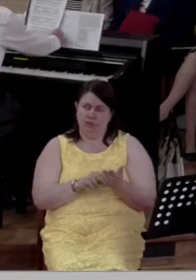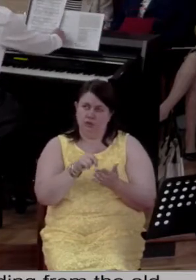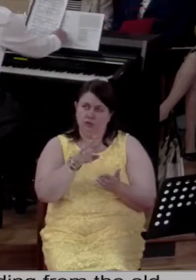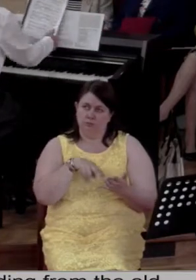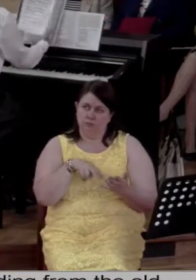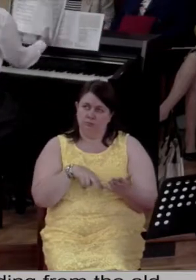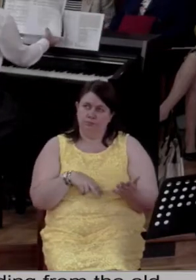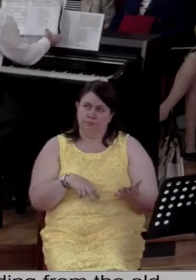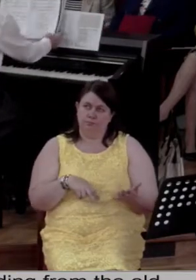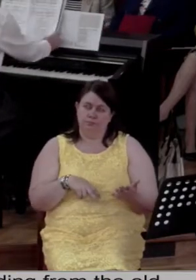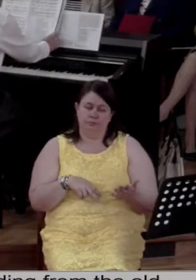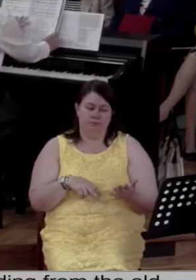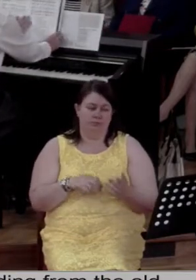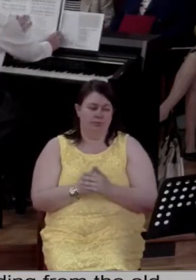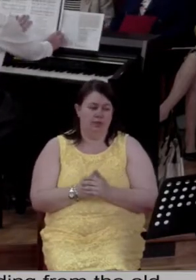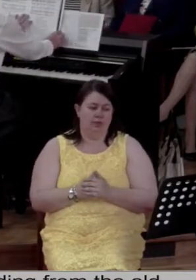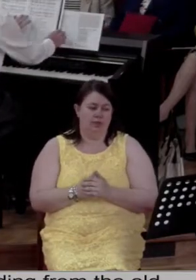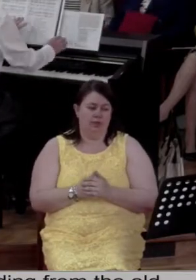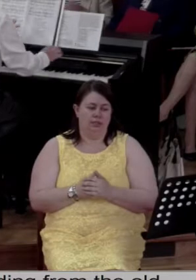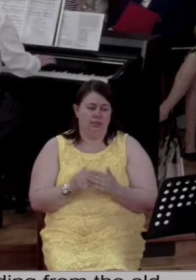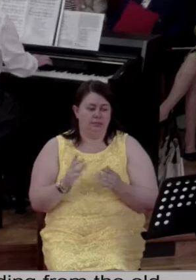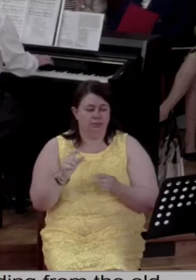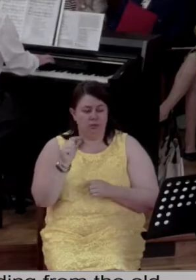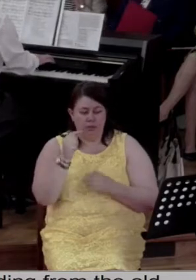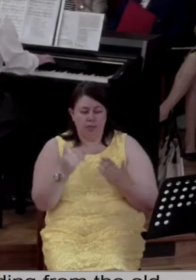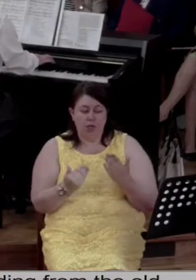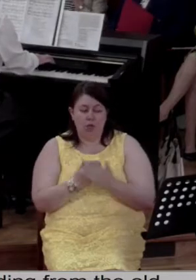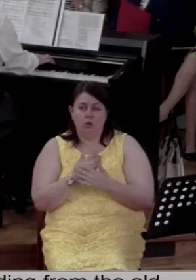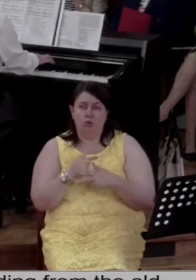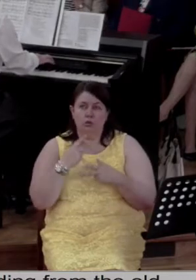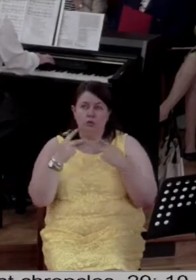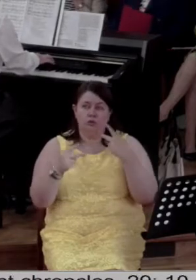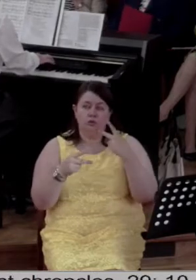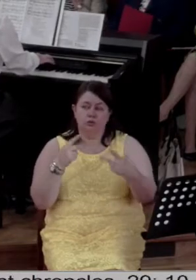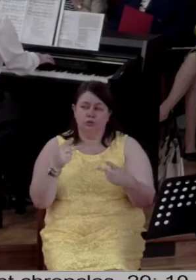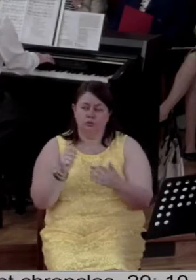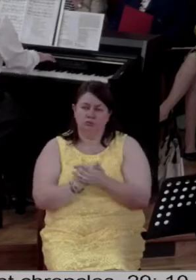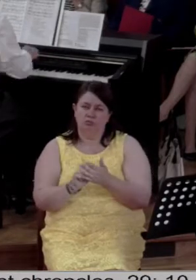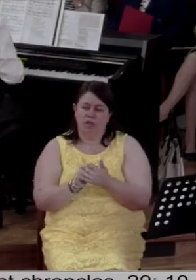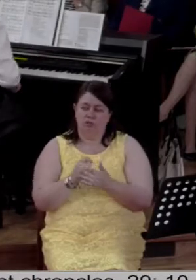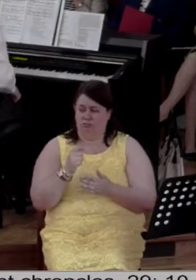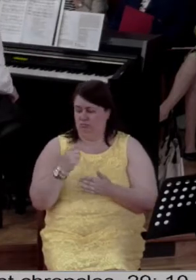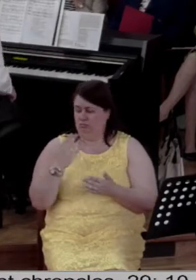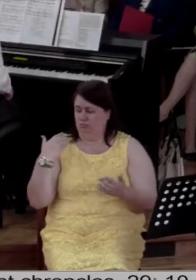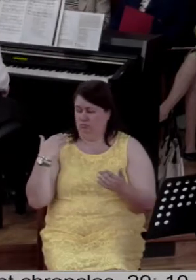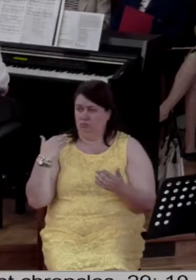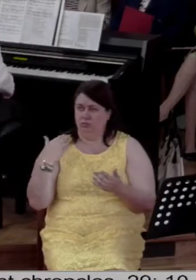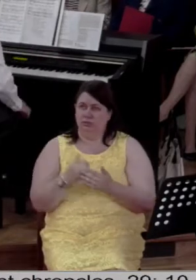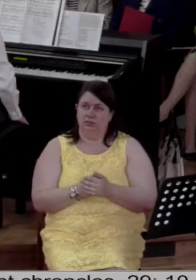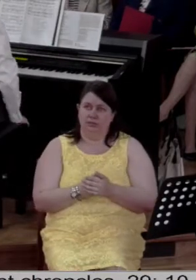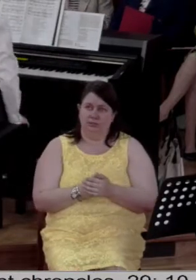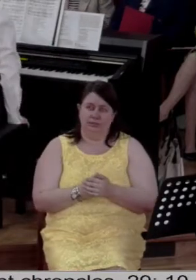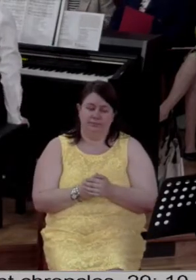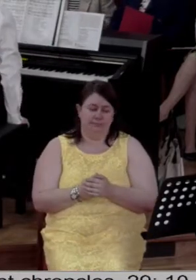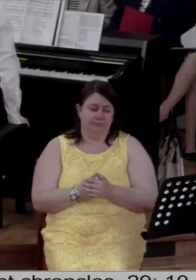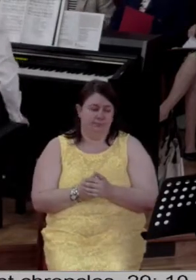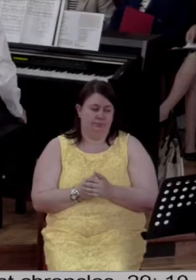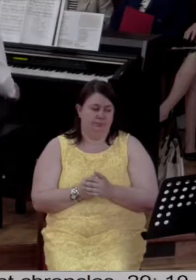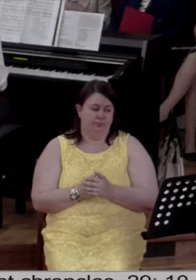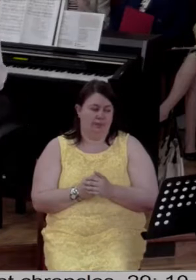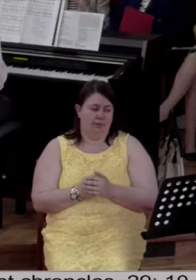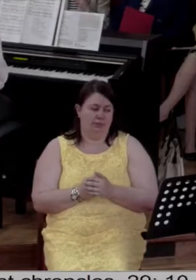Lord's Prayer. A more modern song as well, written in very recent times. Salvation belongs to our God, echoing